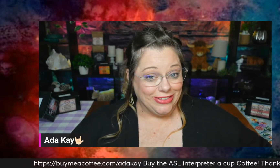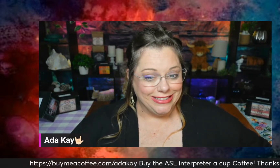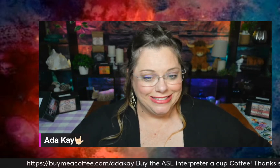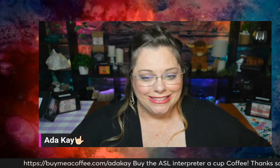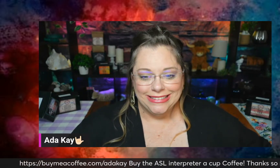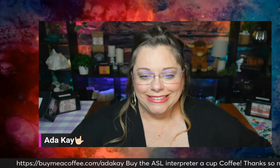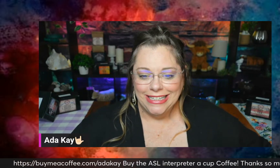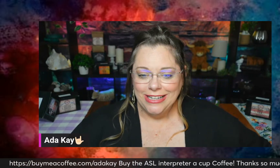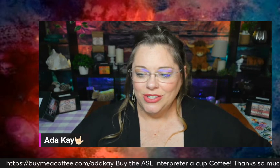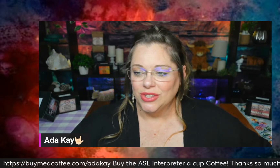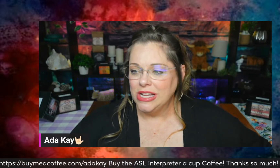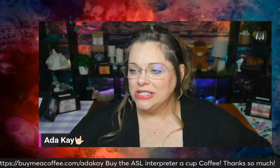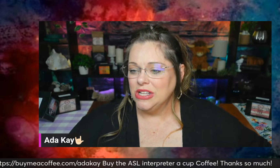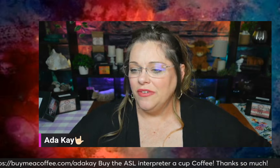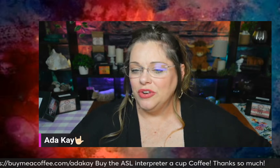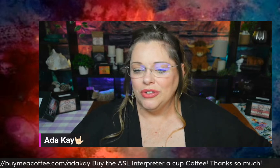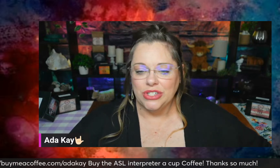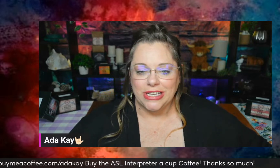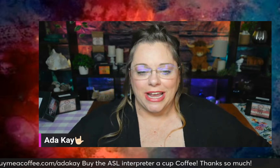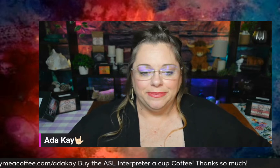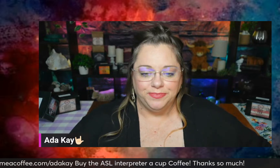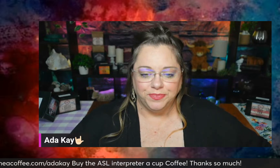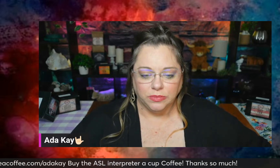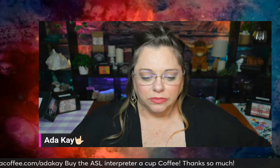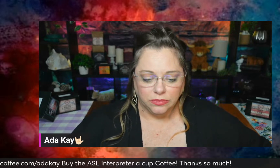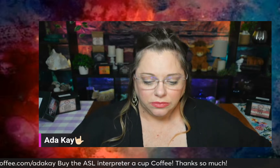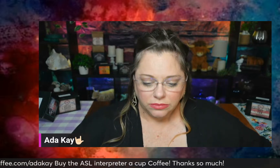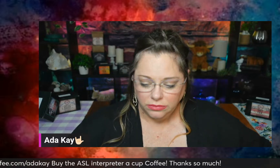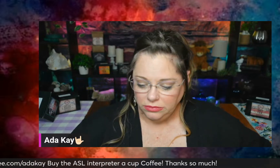gift. So let's love on her today.